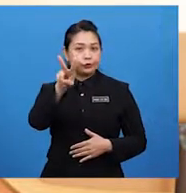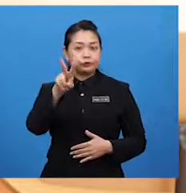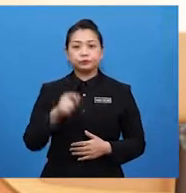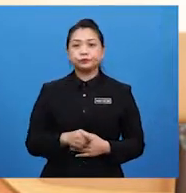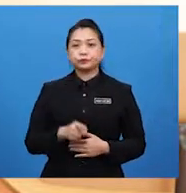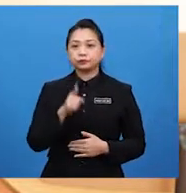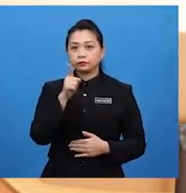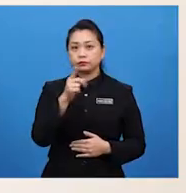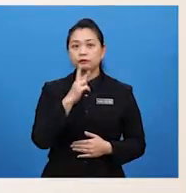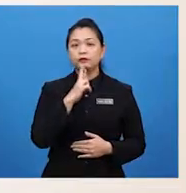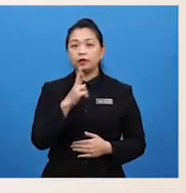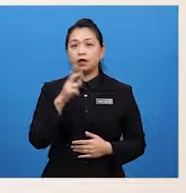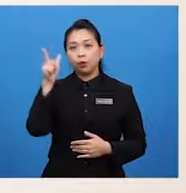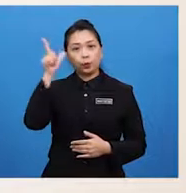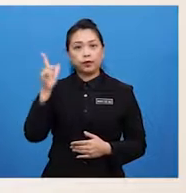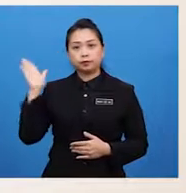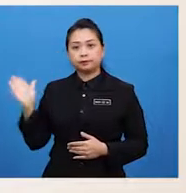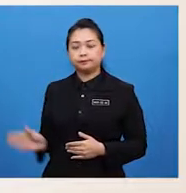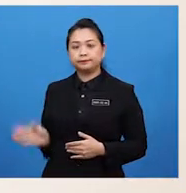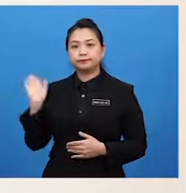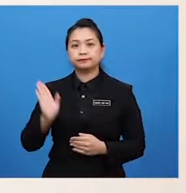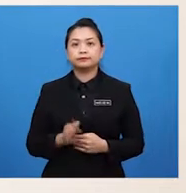at now.